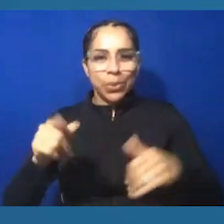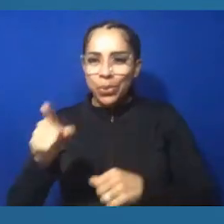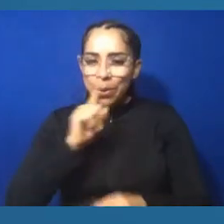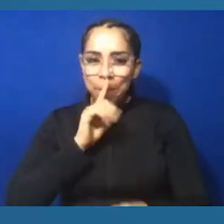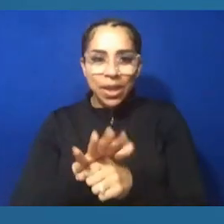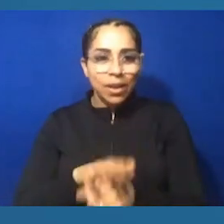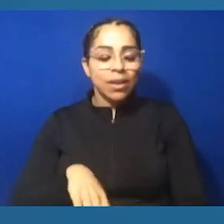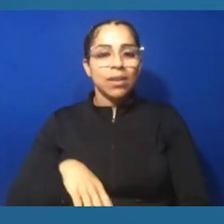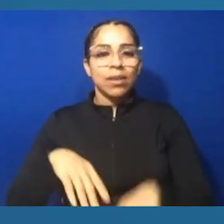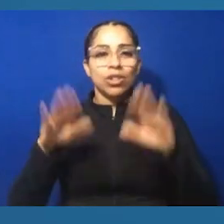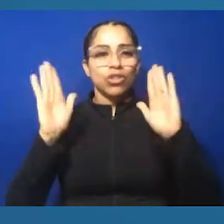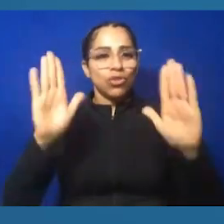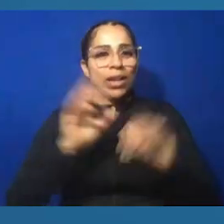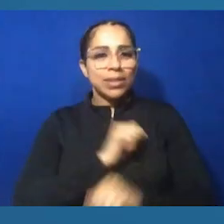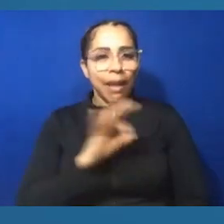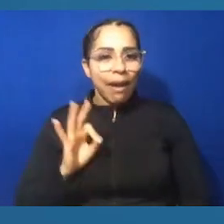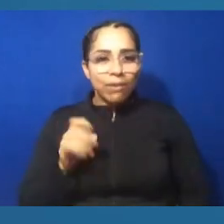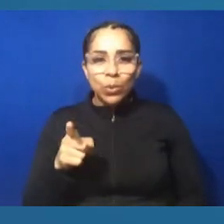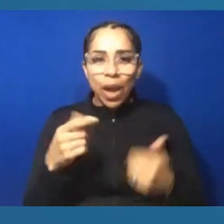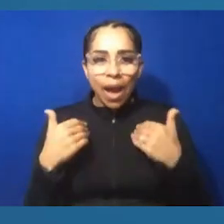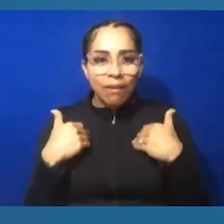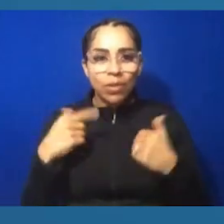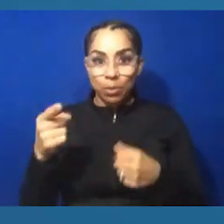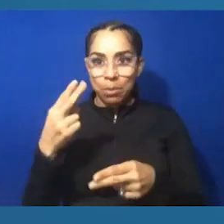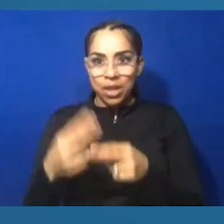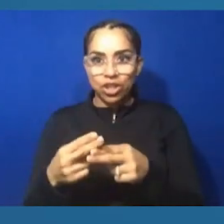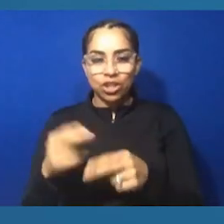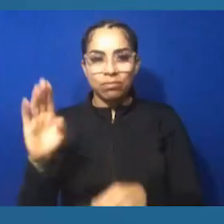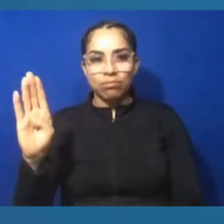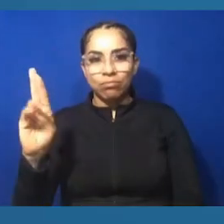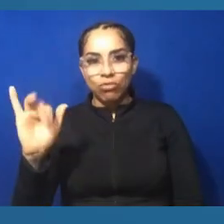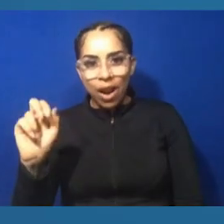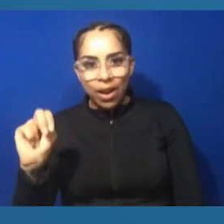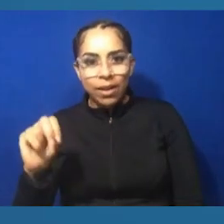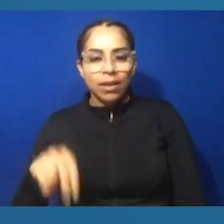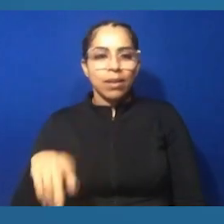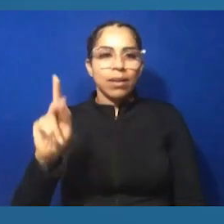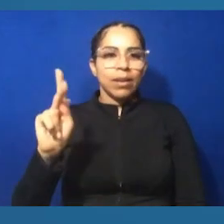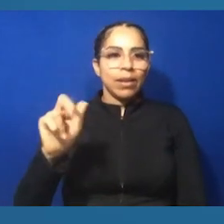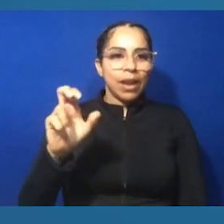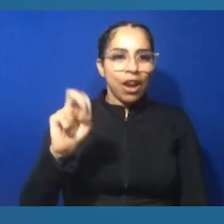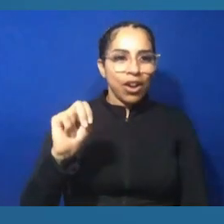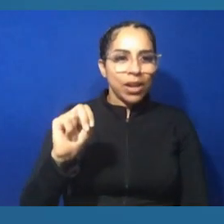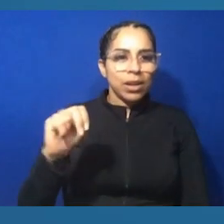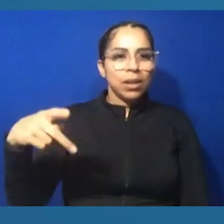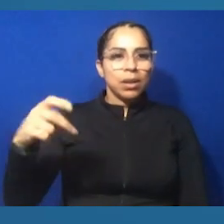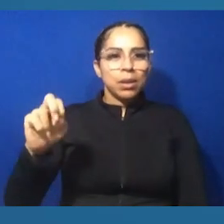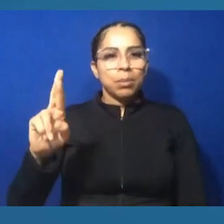great staff you have. You mentioned Brian and Karen Persicelli-Keogh